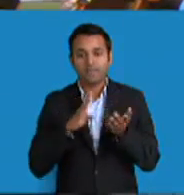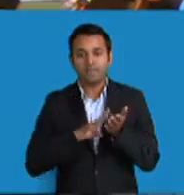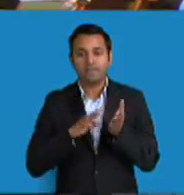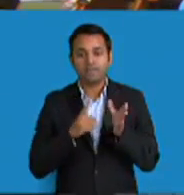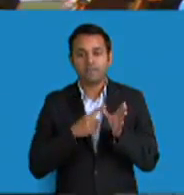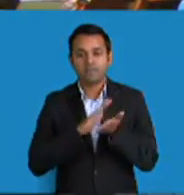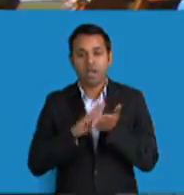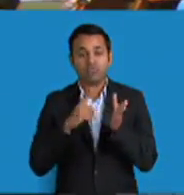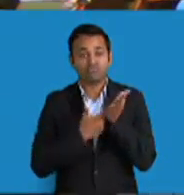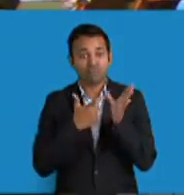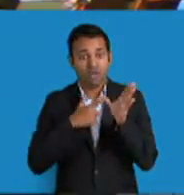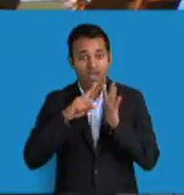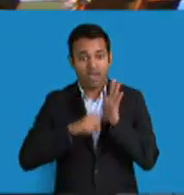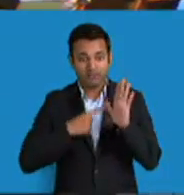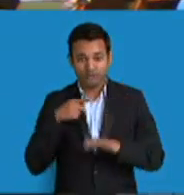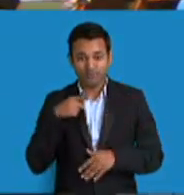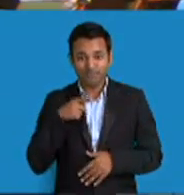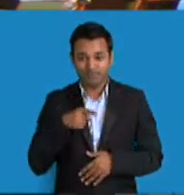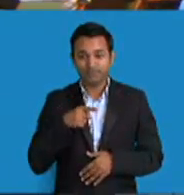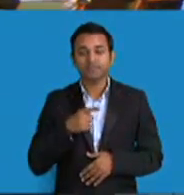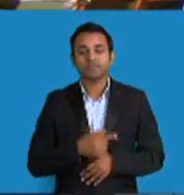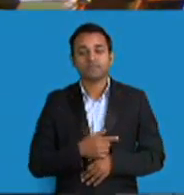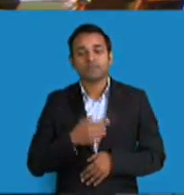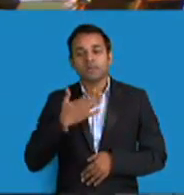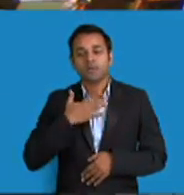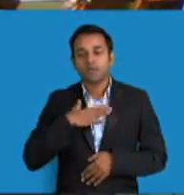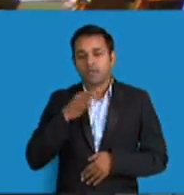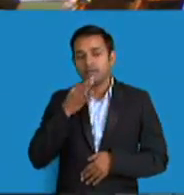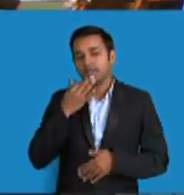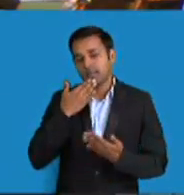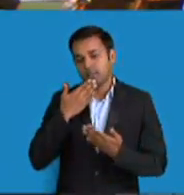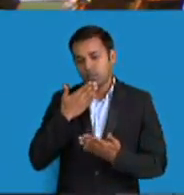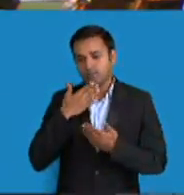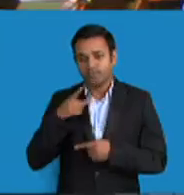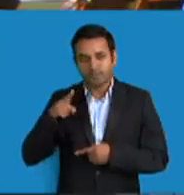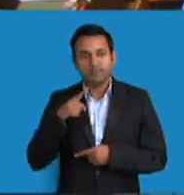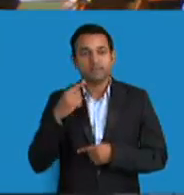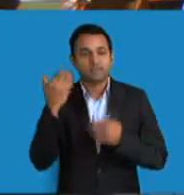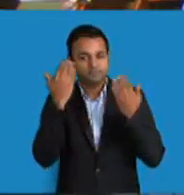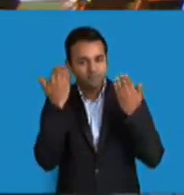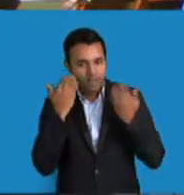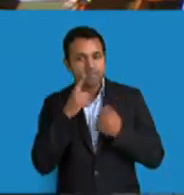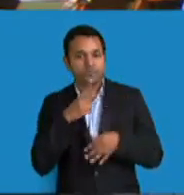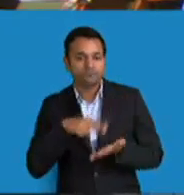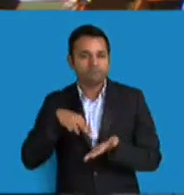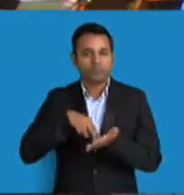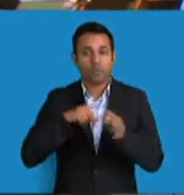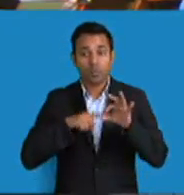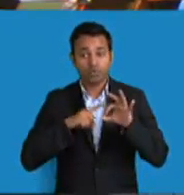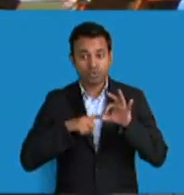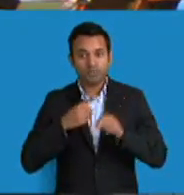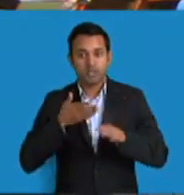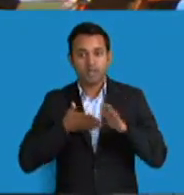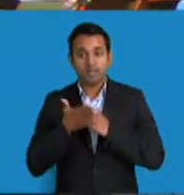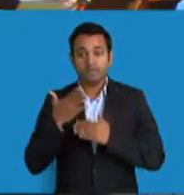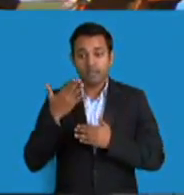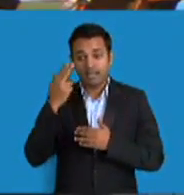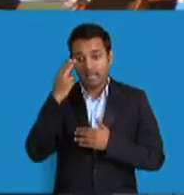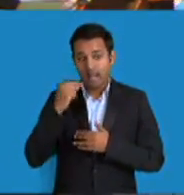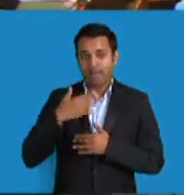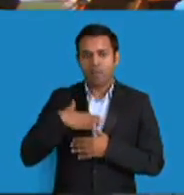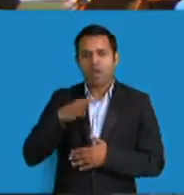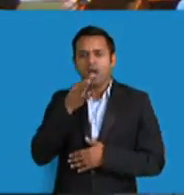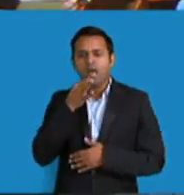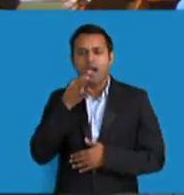Thank you, Madam Speaker. Madam Speaker, I rise to ask question 103-2017 under my name. The question is directed to Minister for Education, Heritage